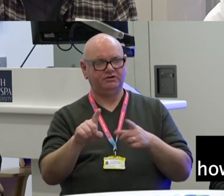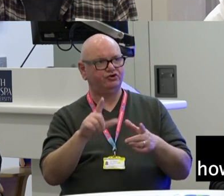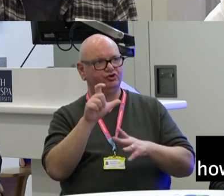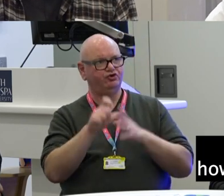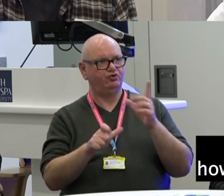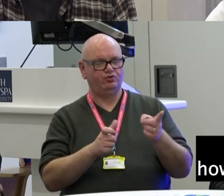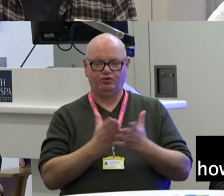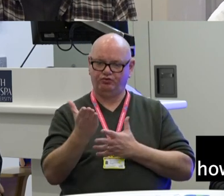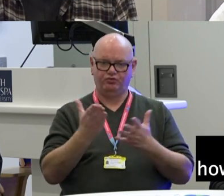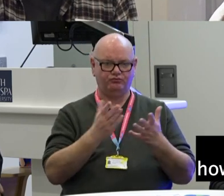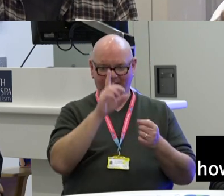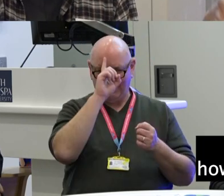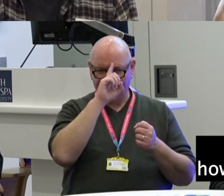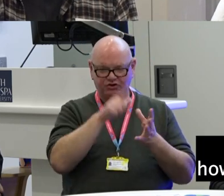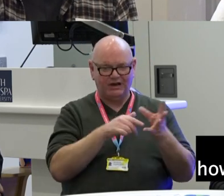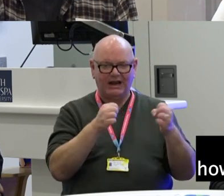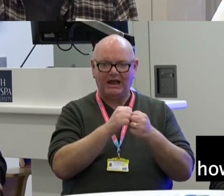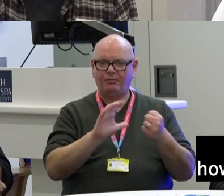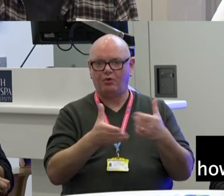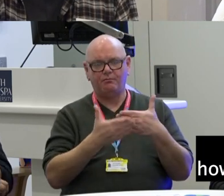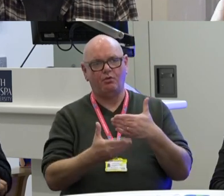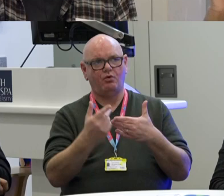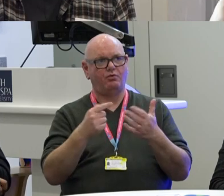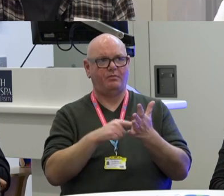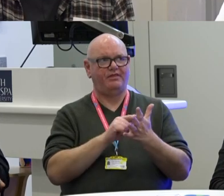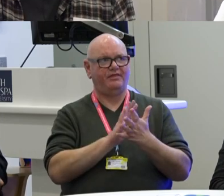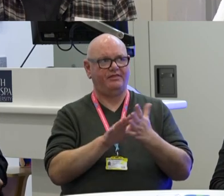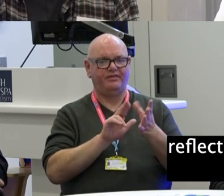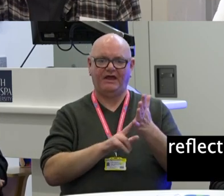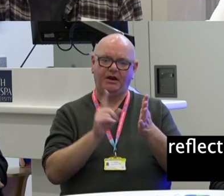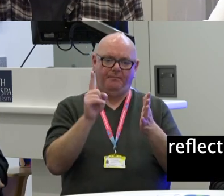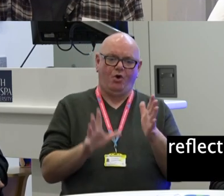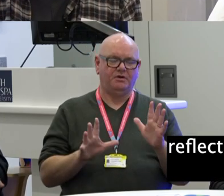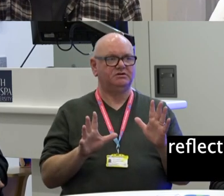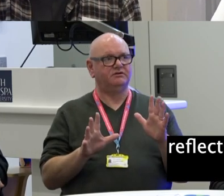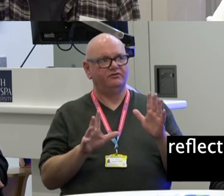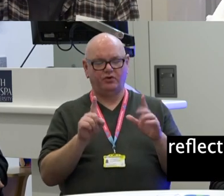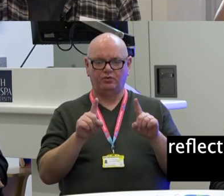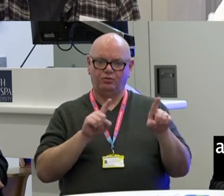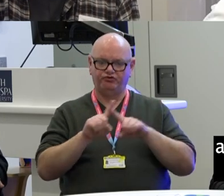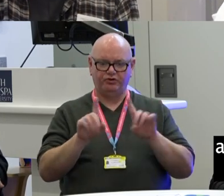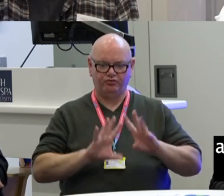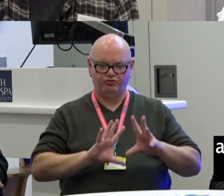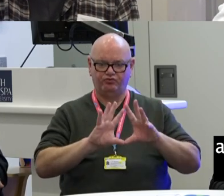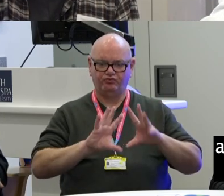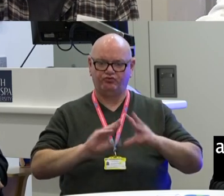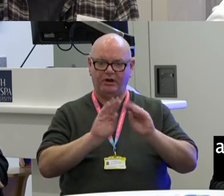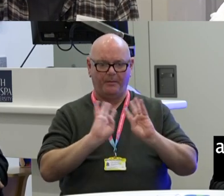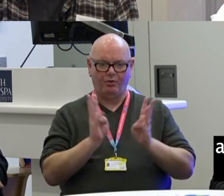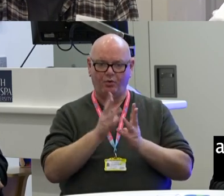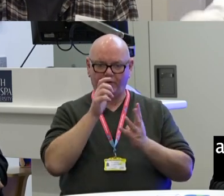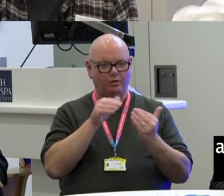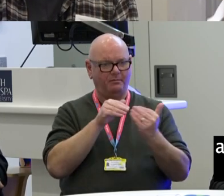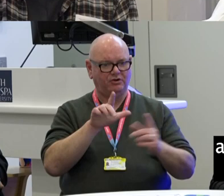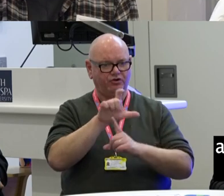moment. So I guess, like, for me, it's about how do we design a board that reflects the communities that we're trying to serve, also the next